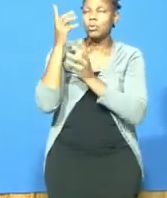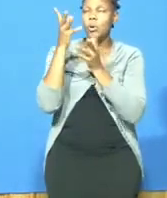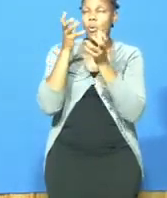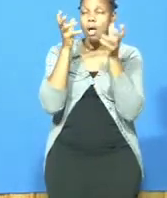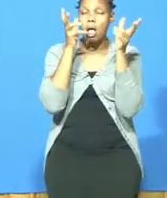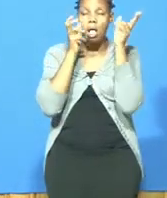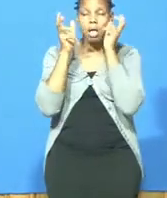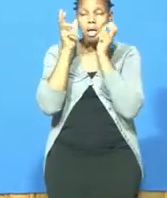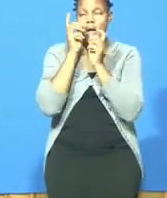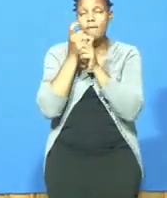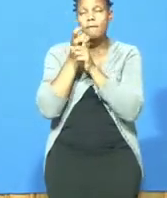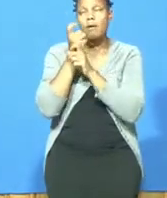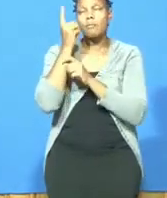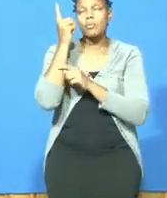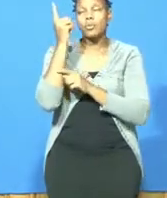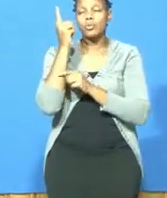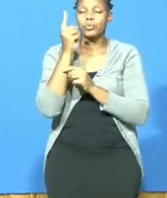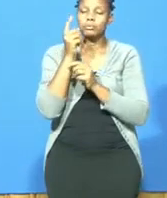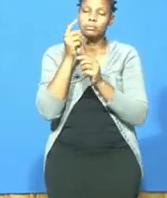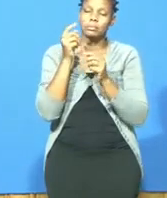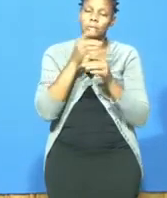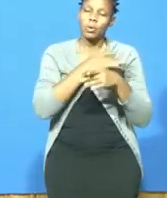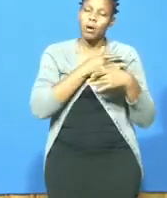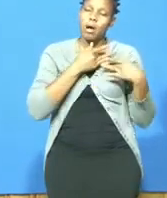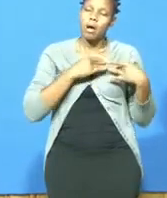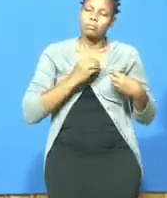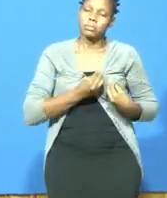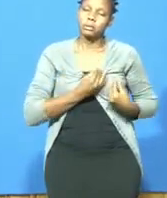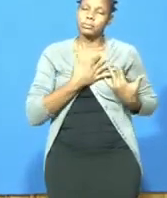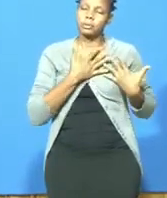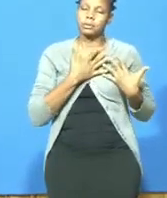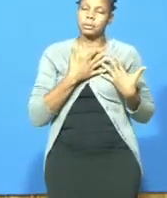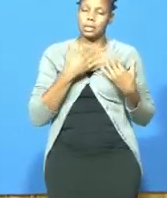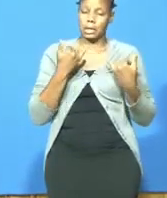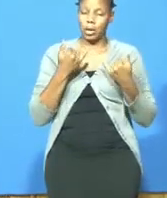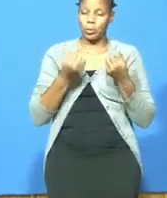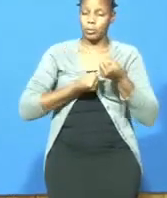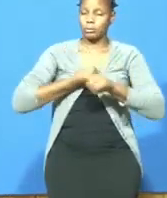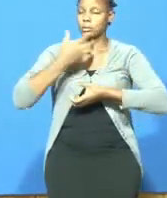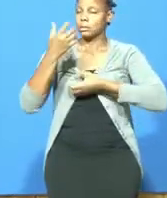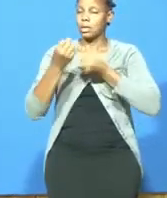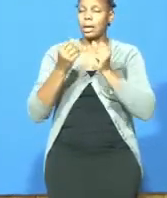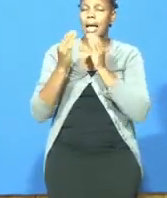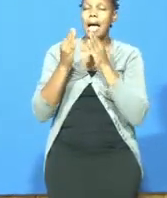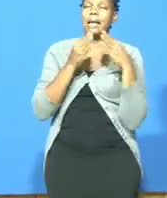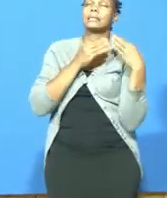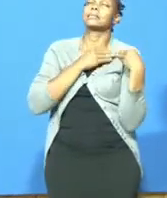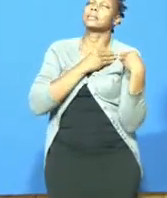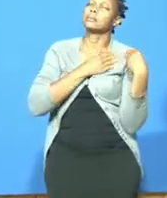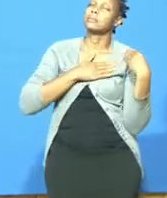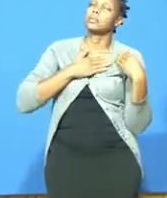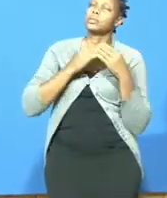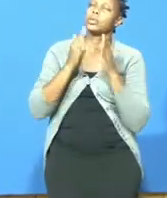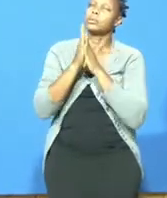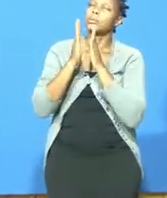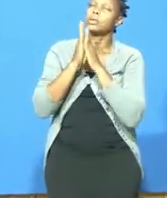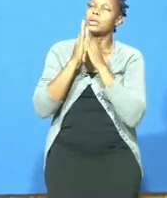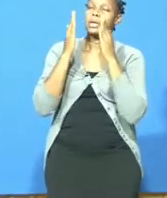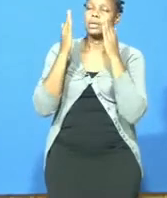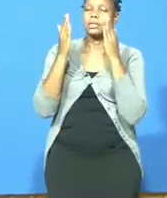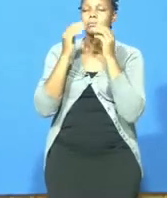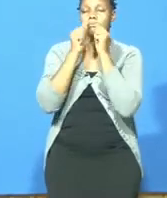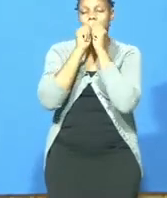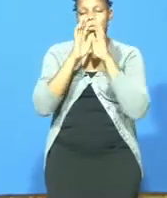you. Speak to our hearts. And even as we sing now, accept the praise we bring. Bless your people